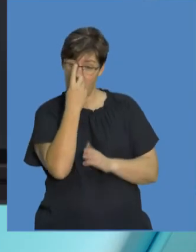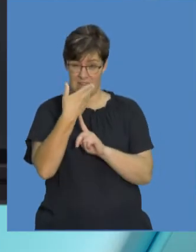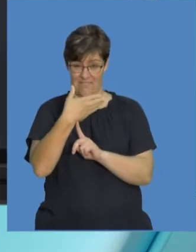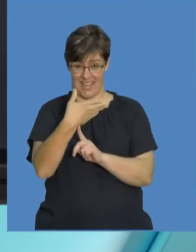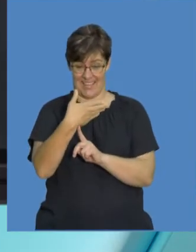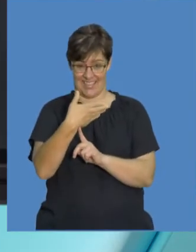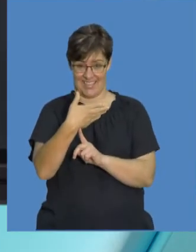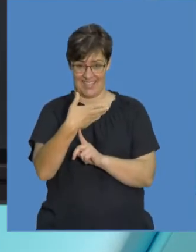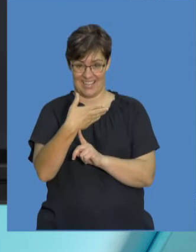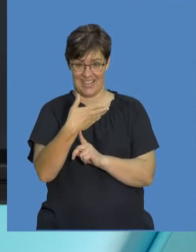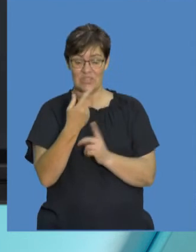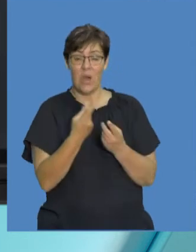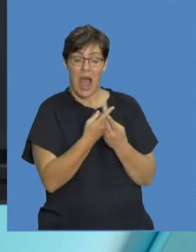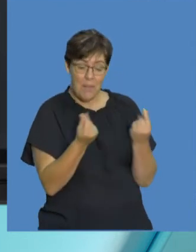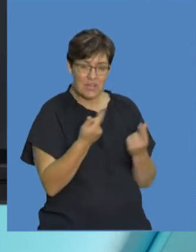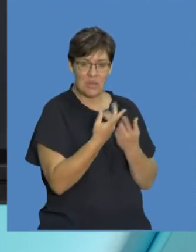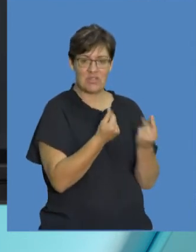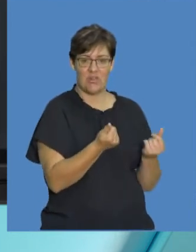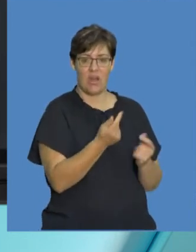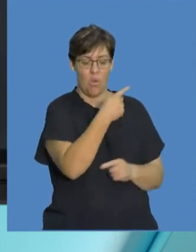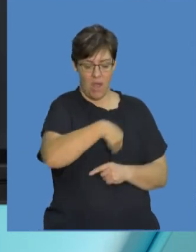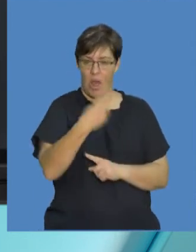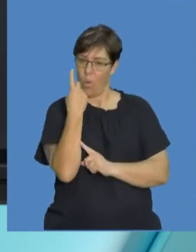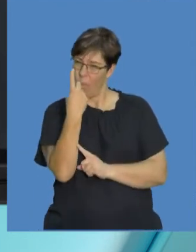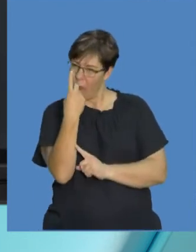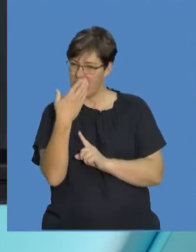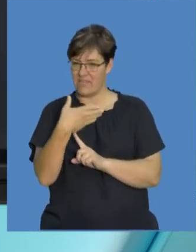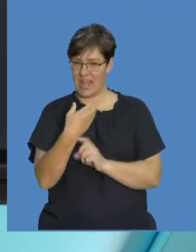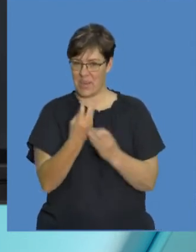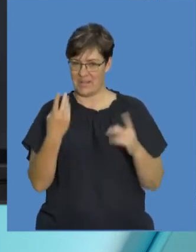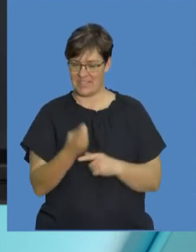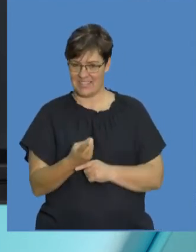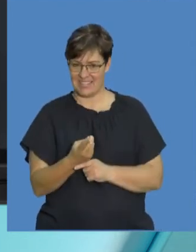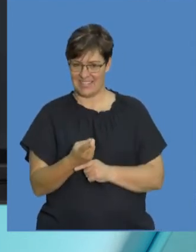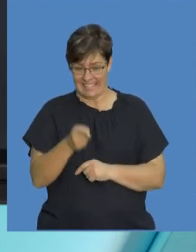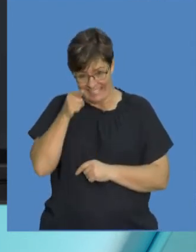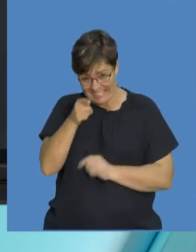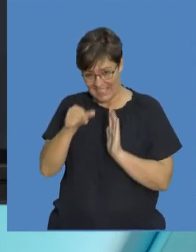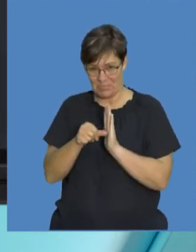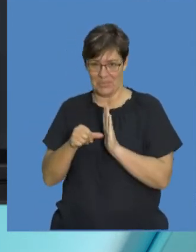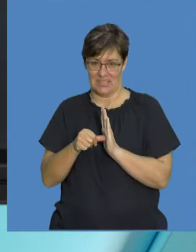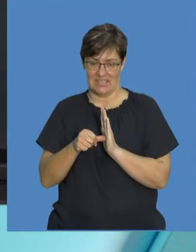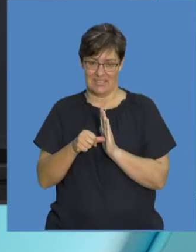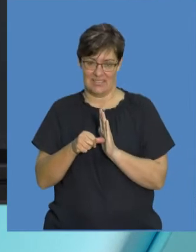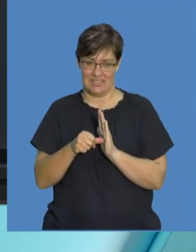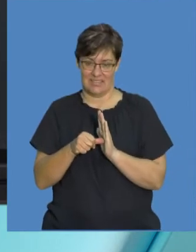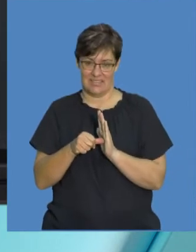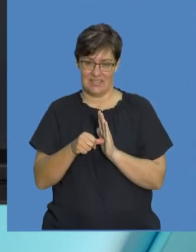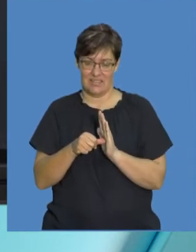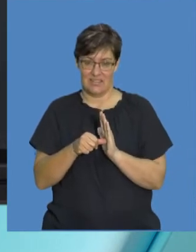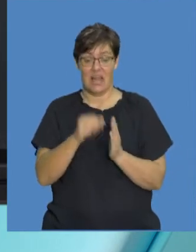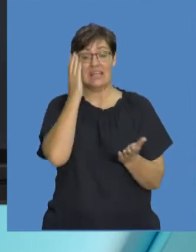words, what amount of material went into making 1 flag? And that's the important part.